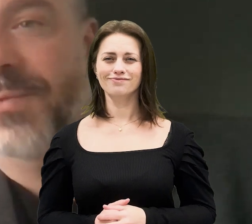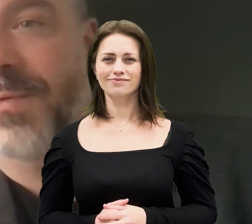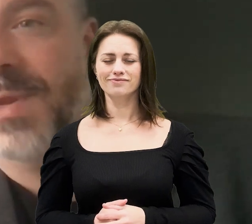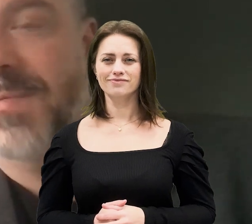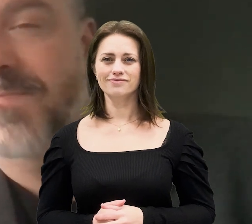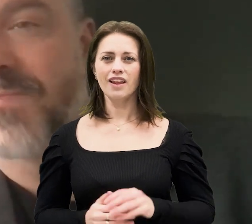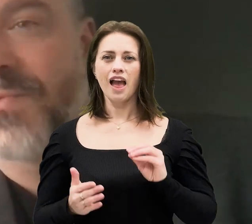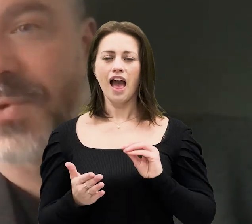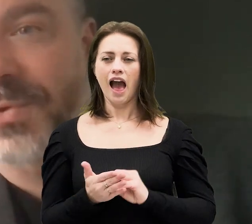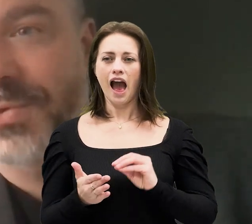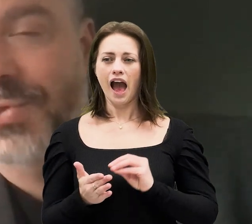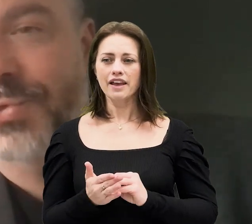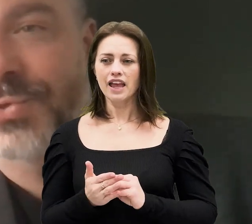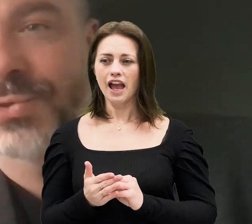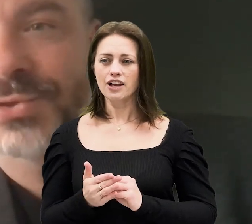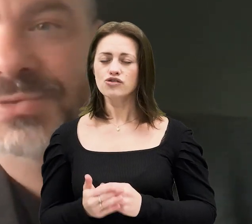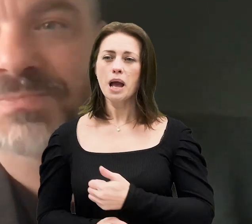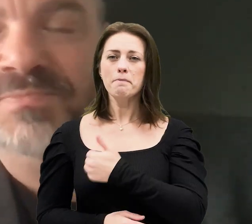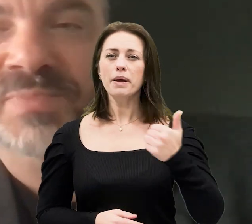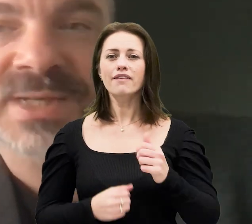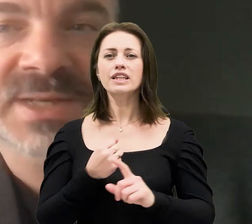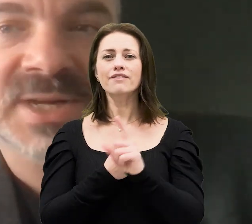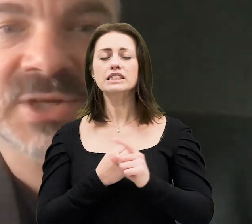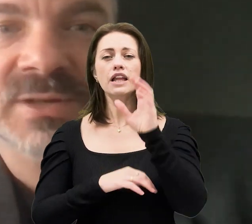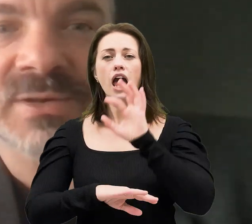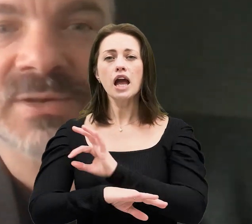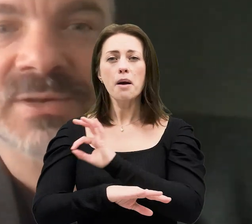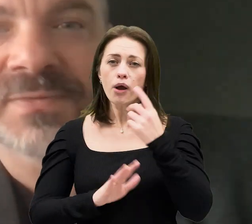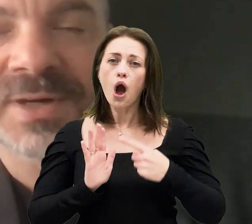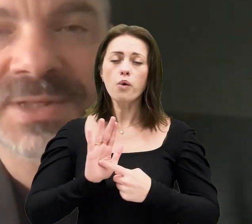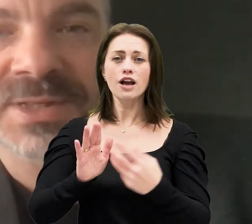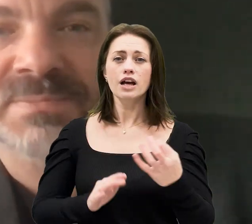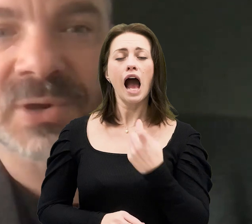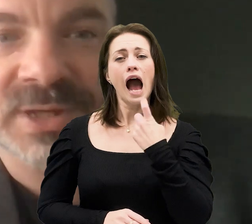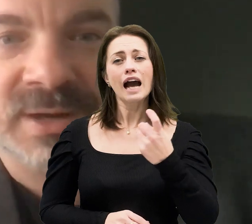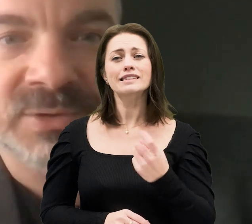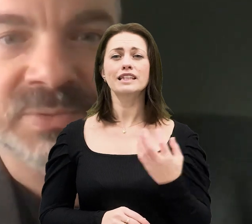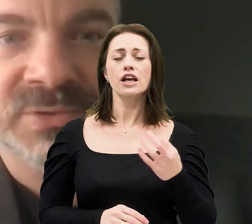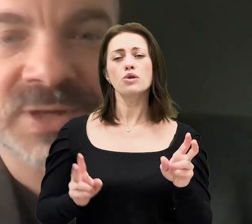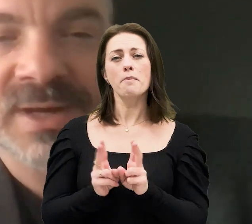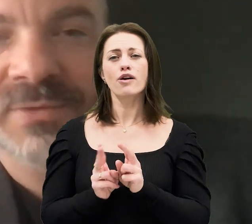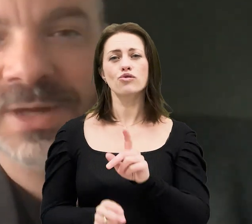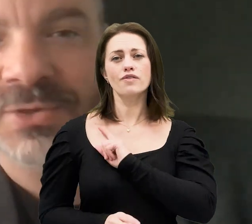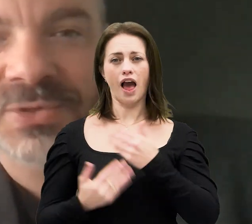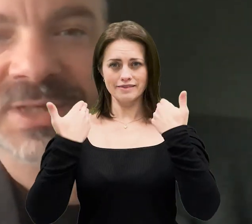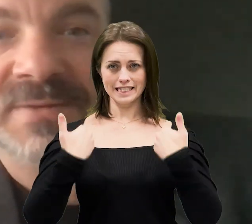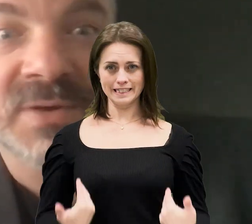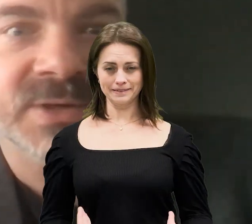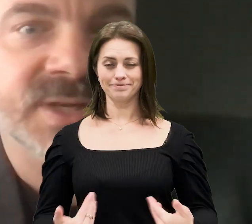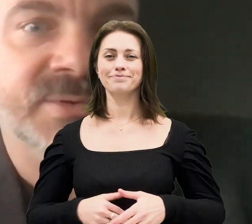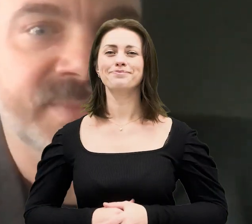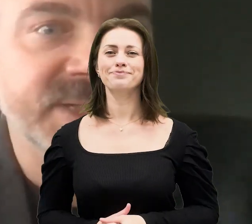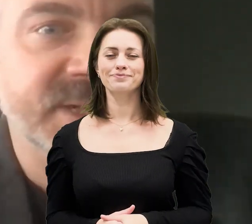before we move on to the presentation of the first project output, I would like to